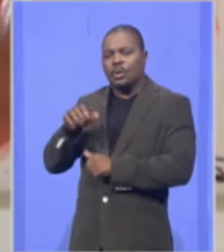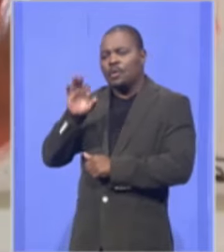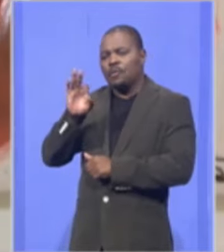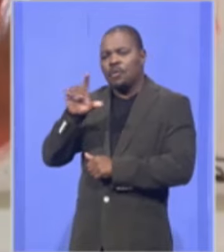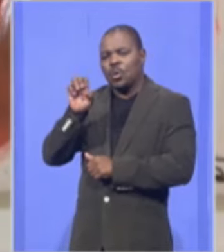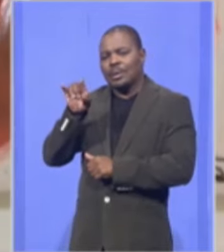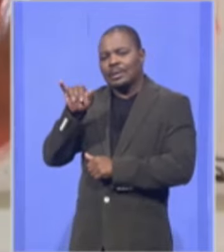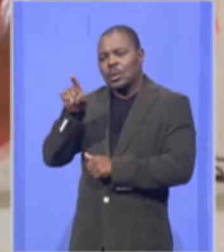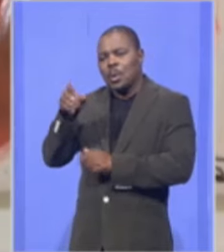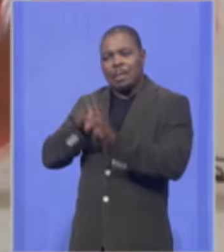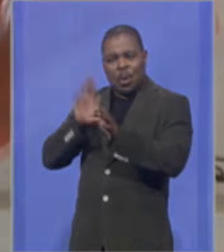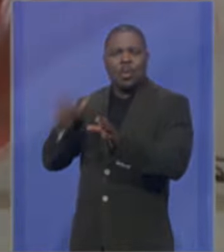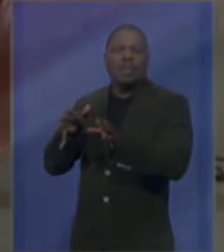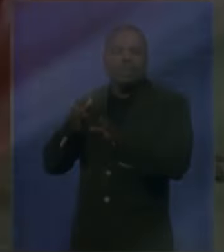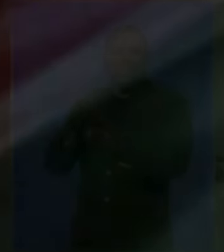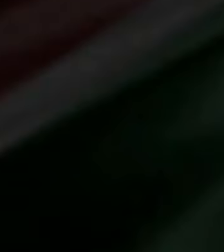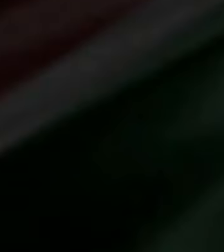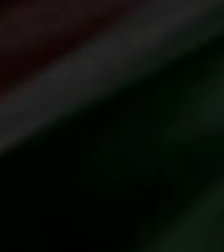departure.